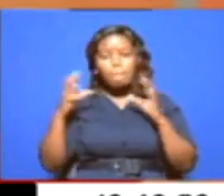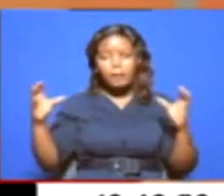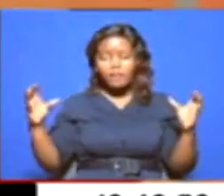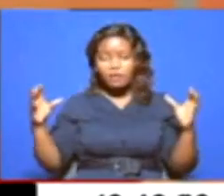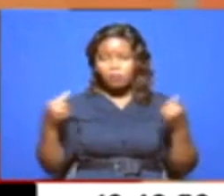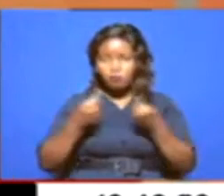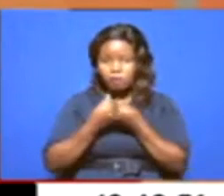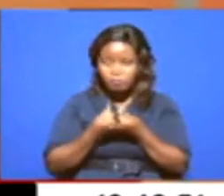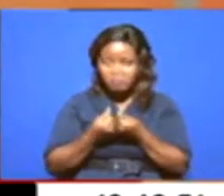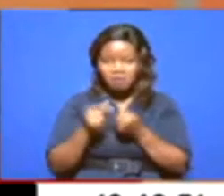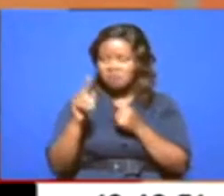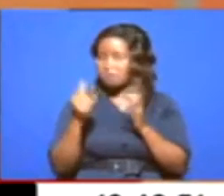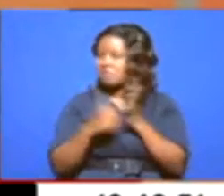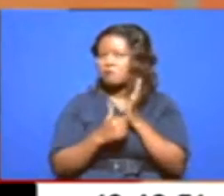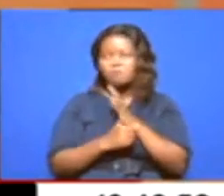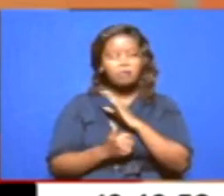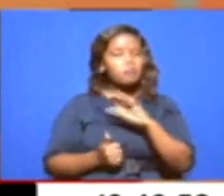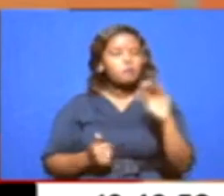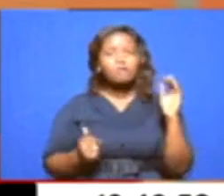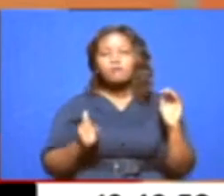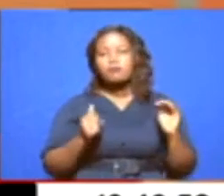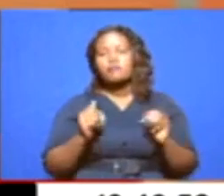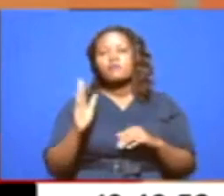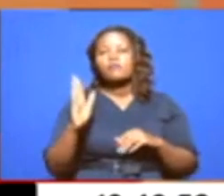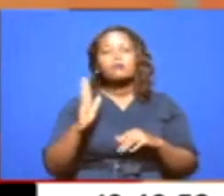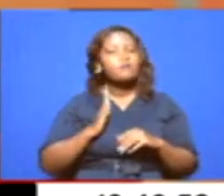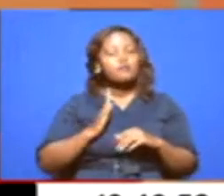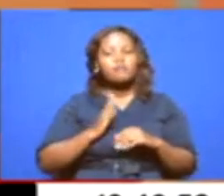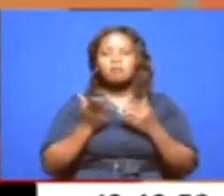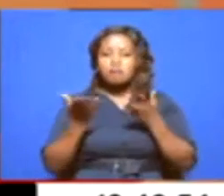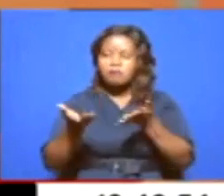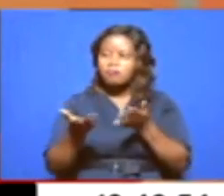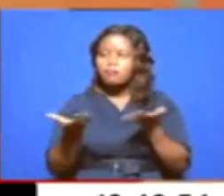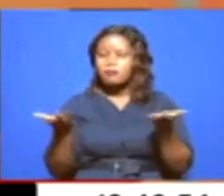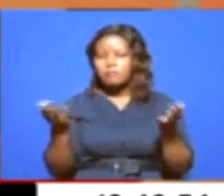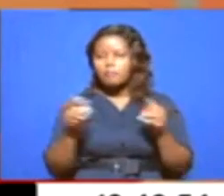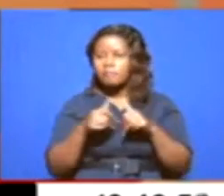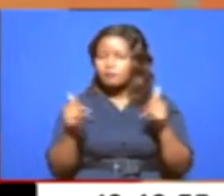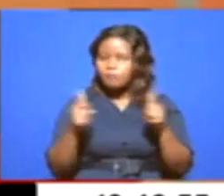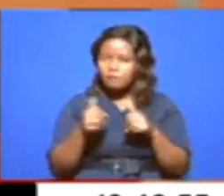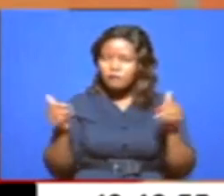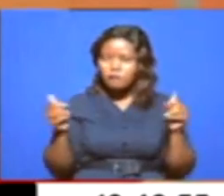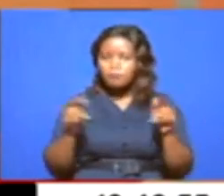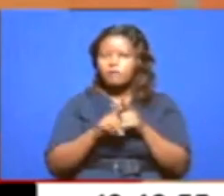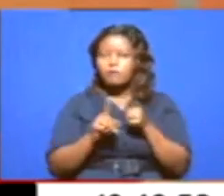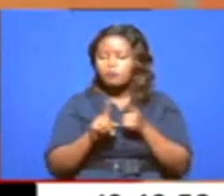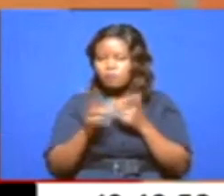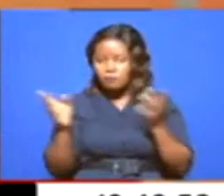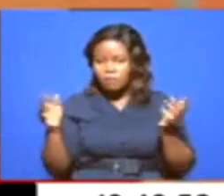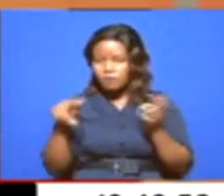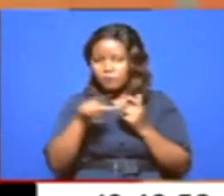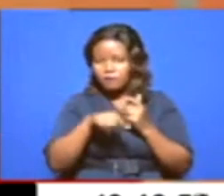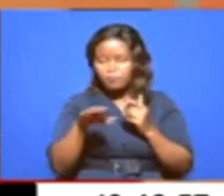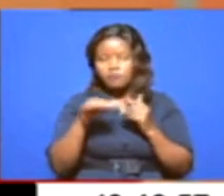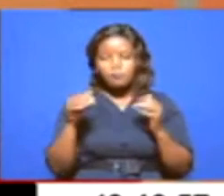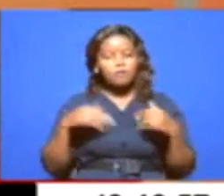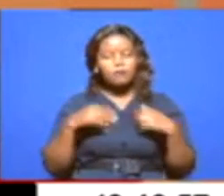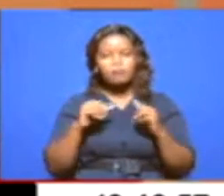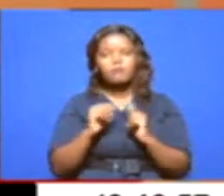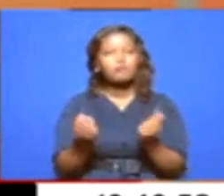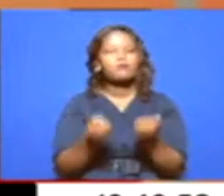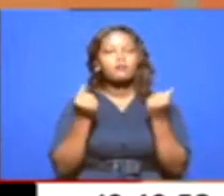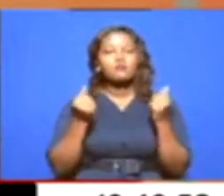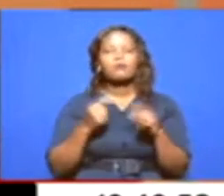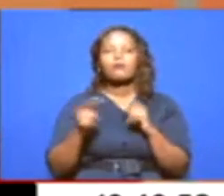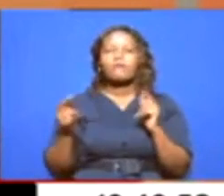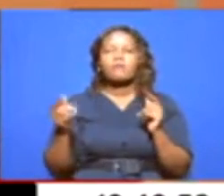be any issue. The security will be done, and the venue will be completely secured. But then we are urging the people also